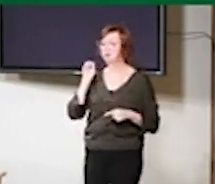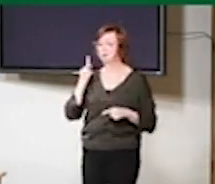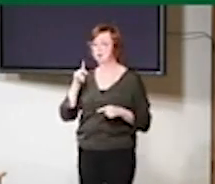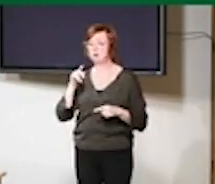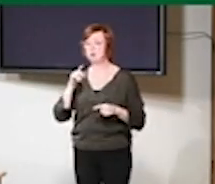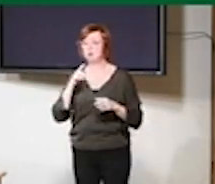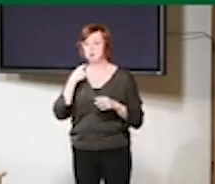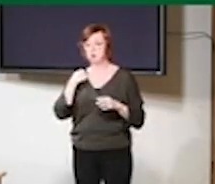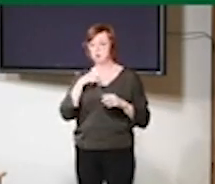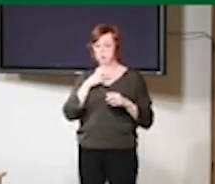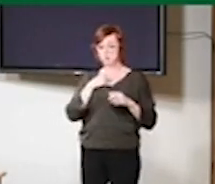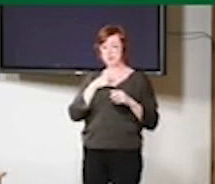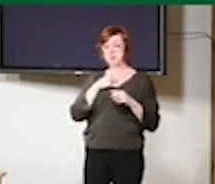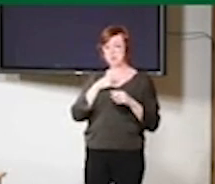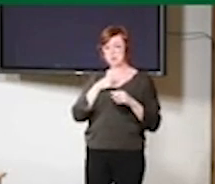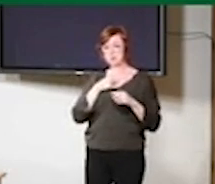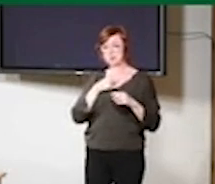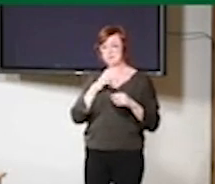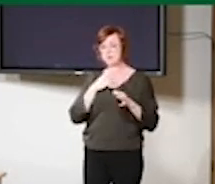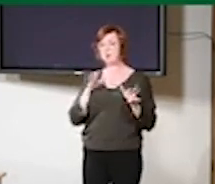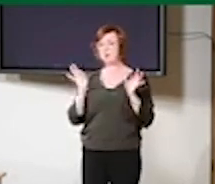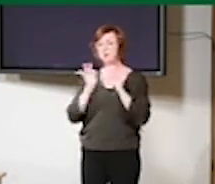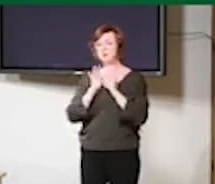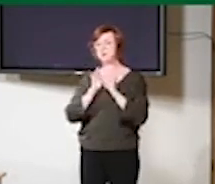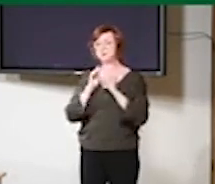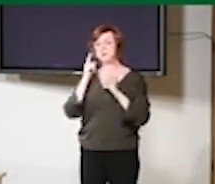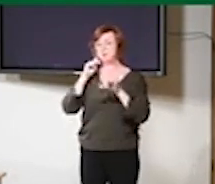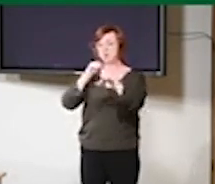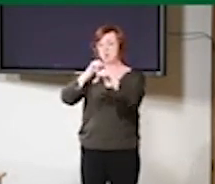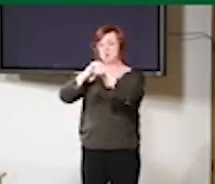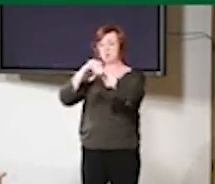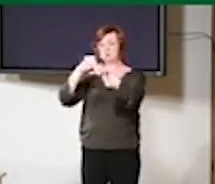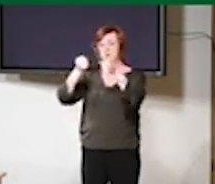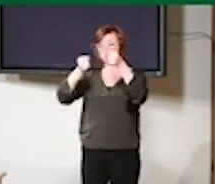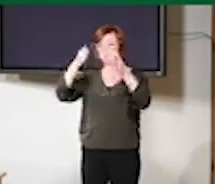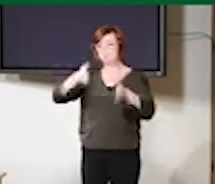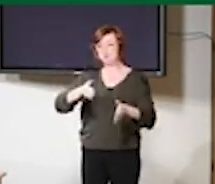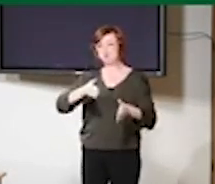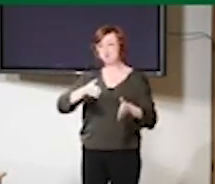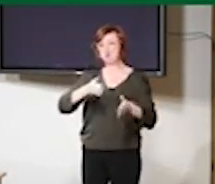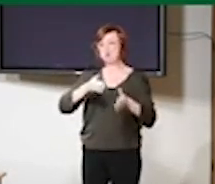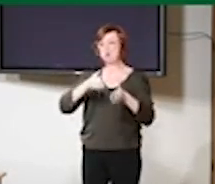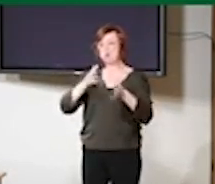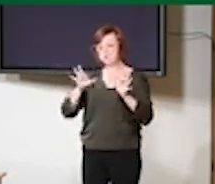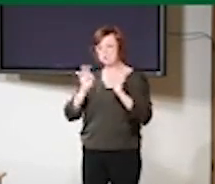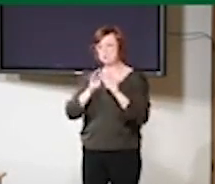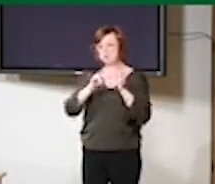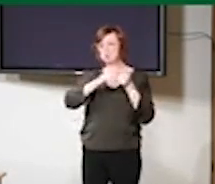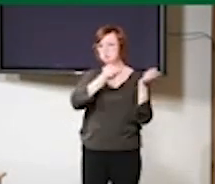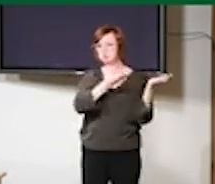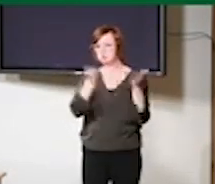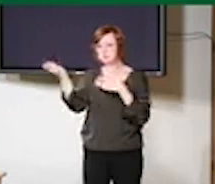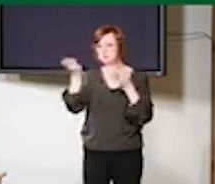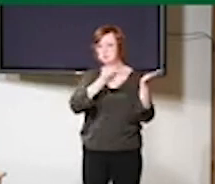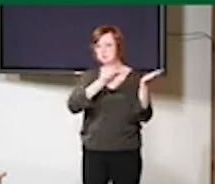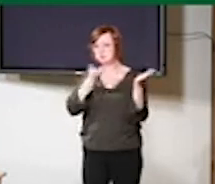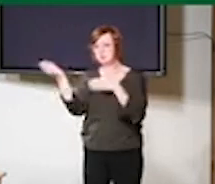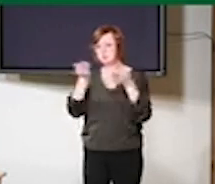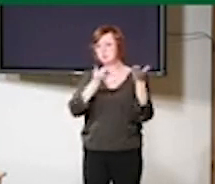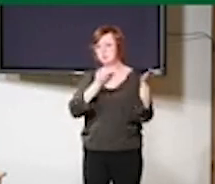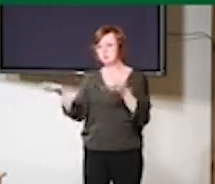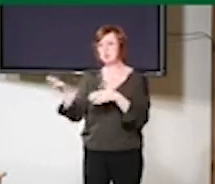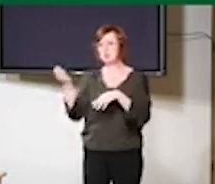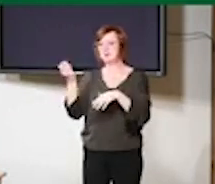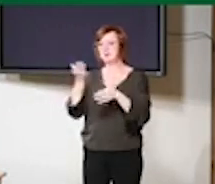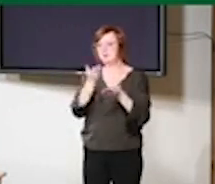the essential goods and services and the goods to provide the essential services in our communities can be delivered on time in